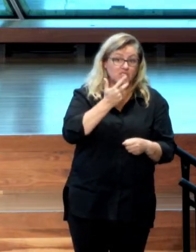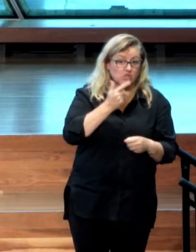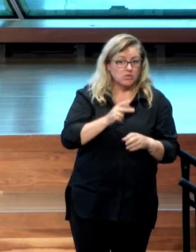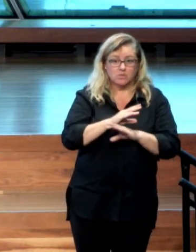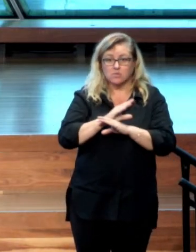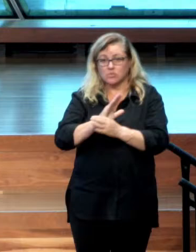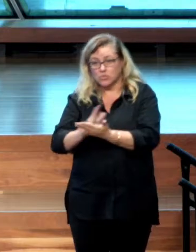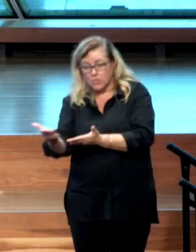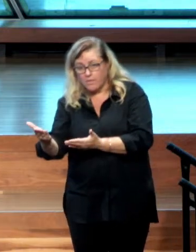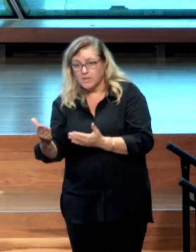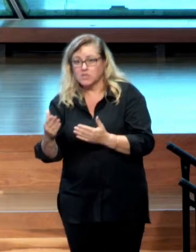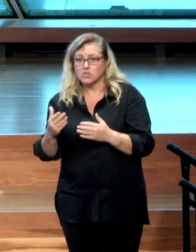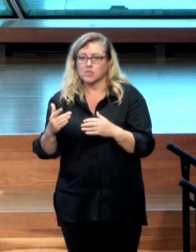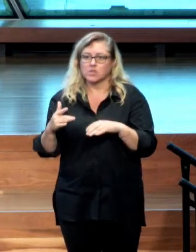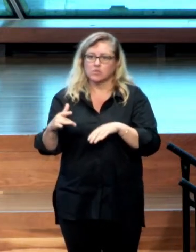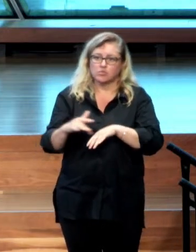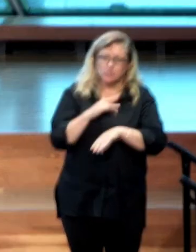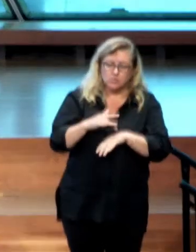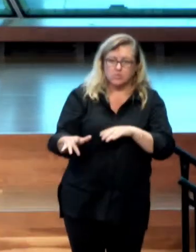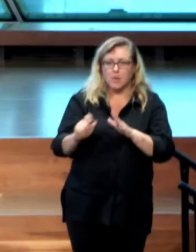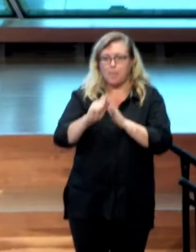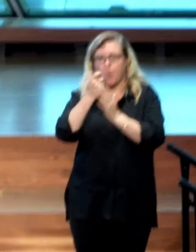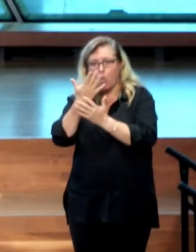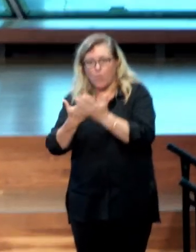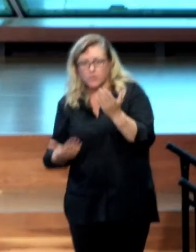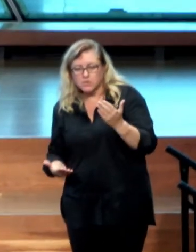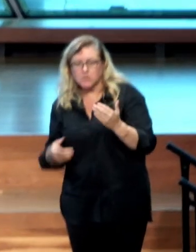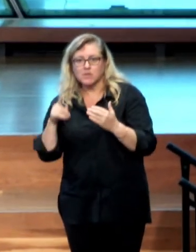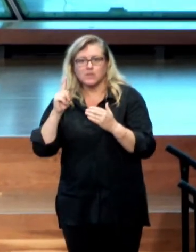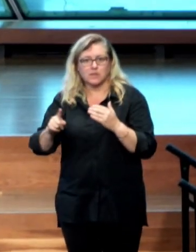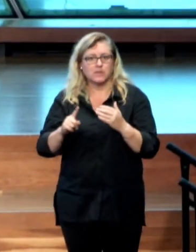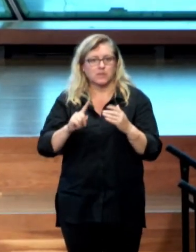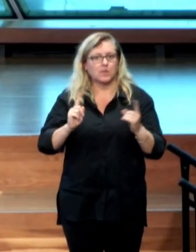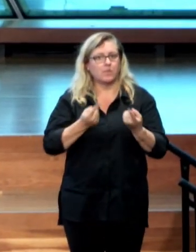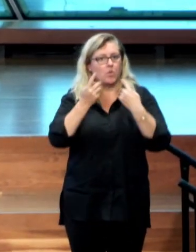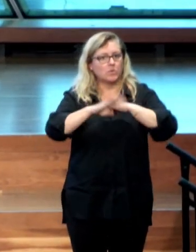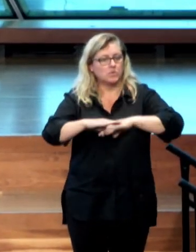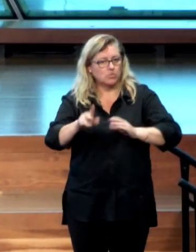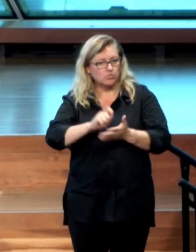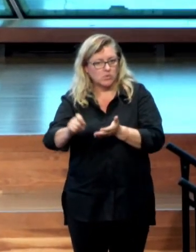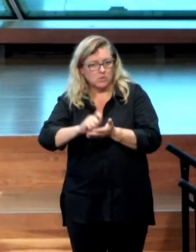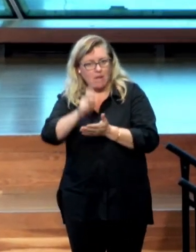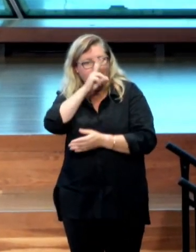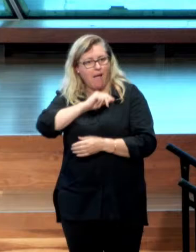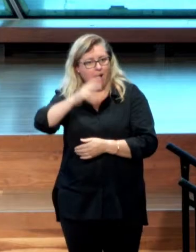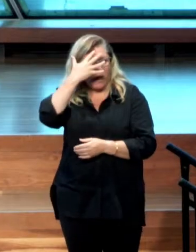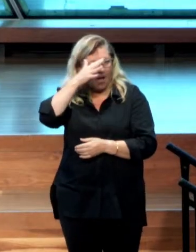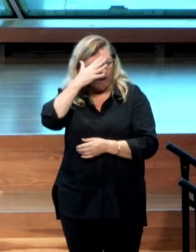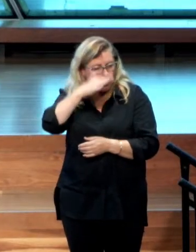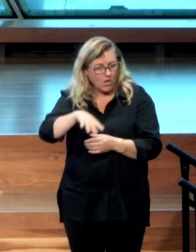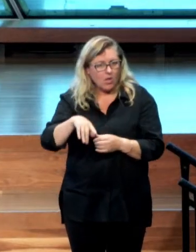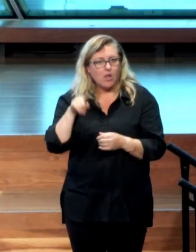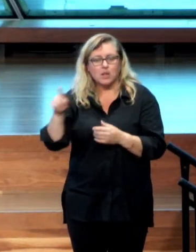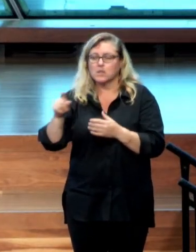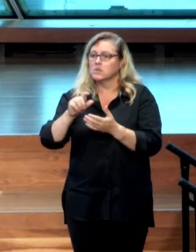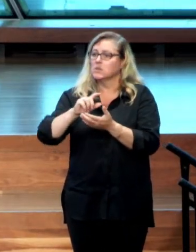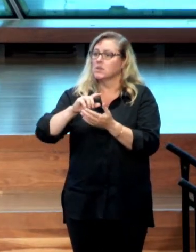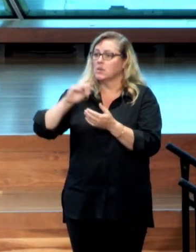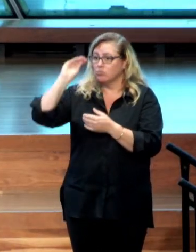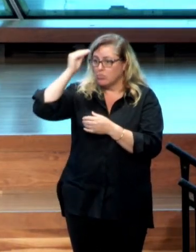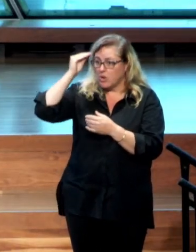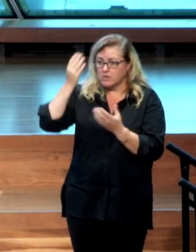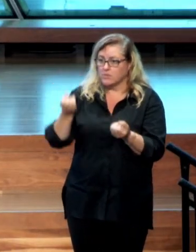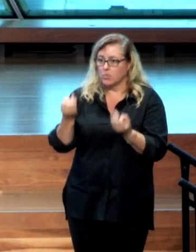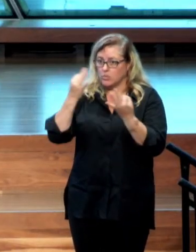non-fiction, drama, poetry, Indigenous writing, young adult writing, the prize for an unpublished manuscript,